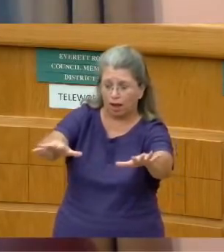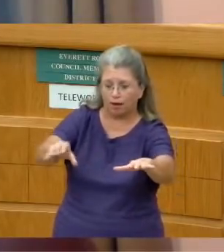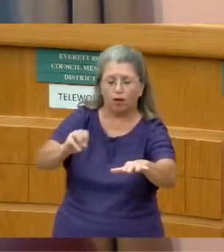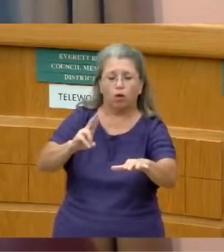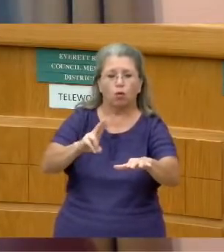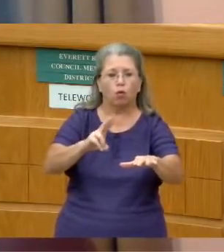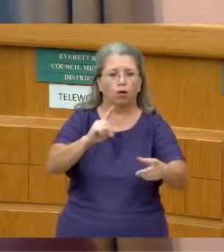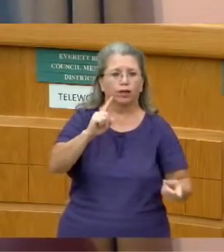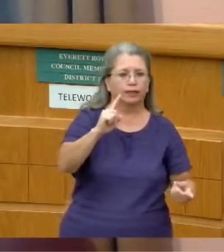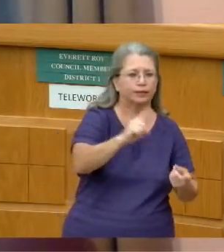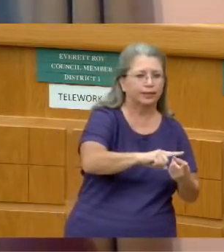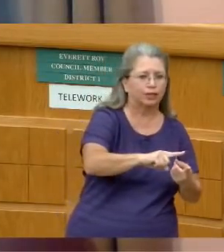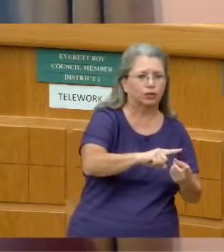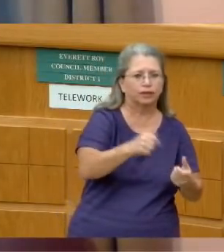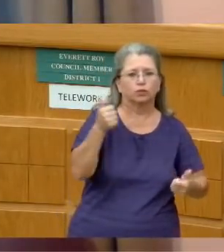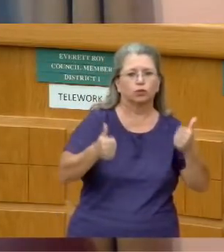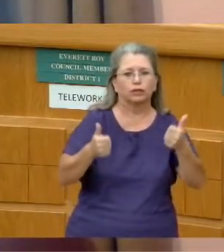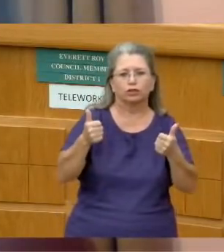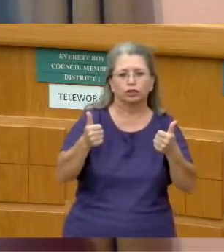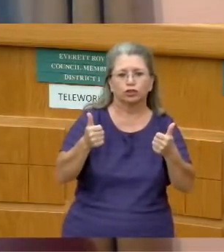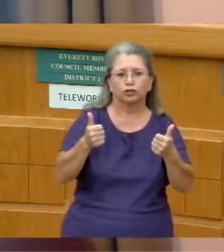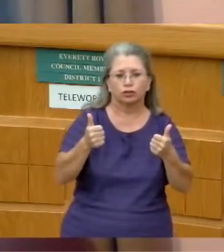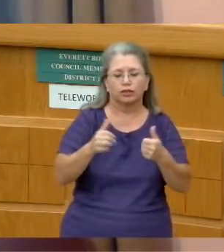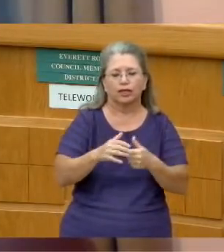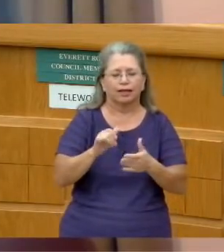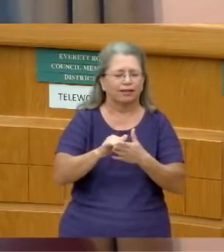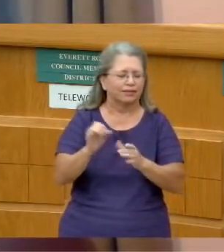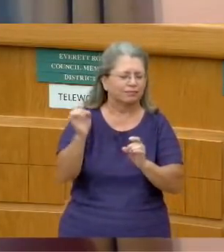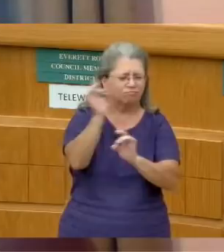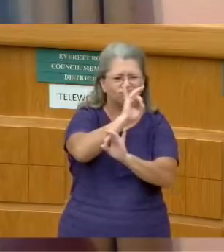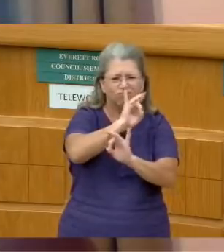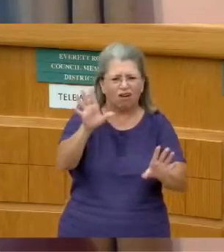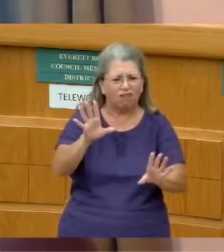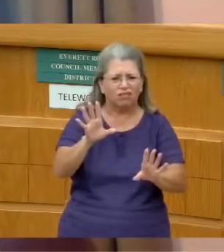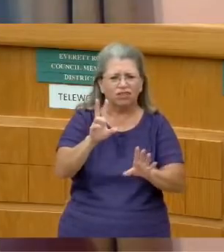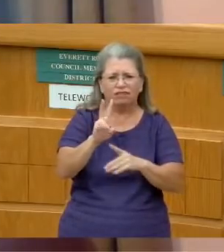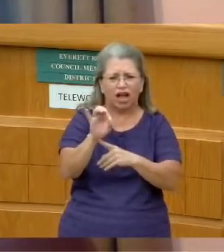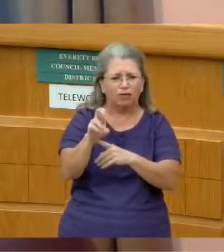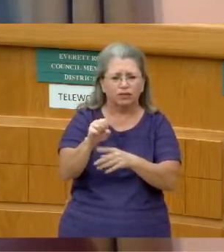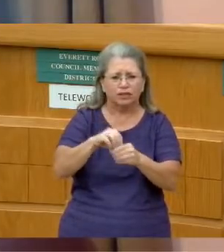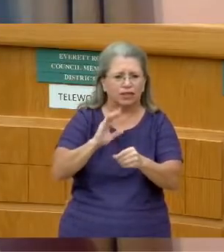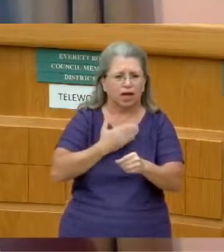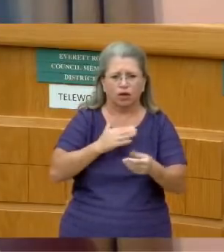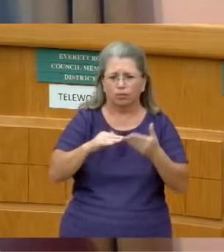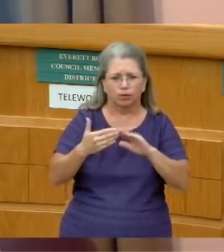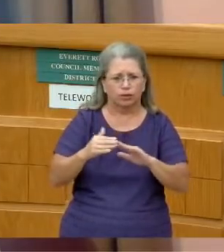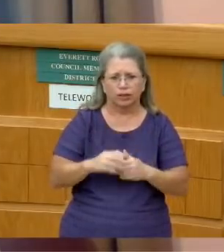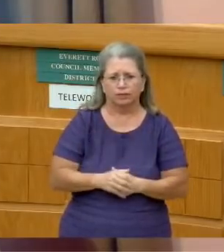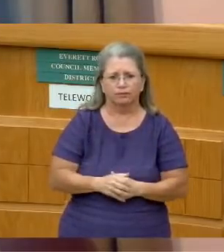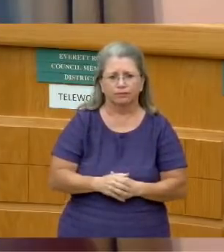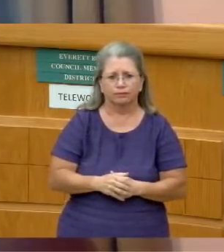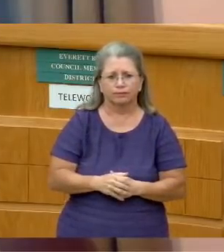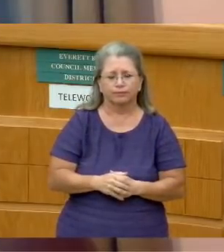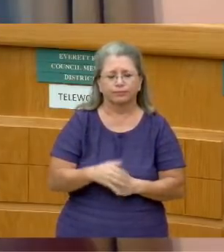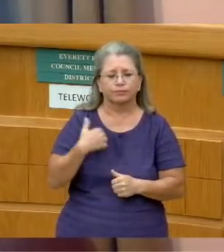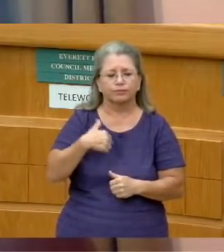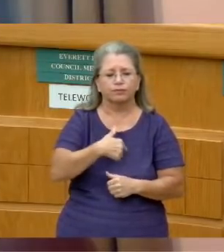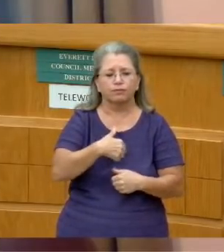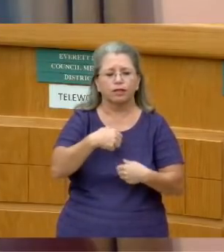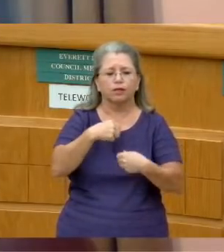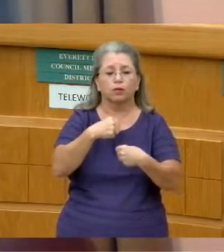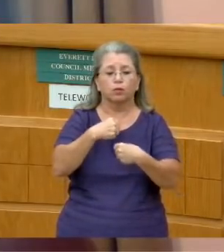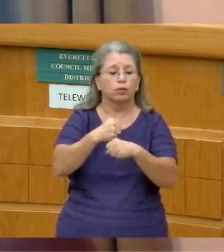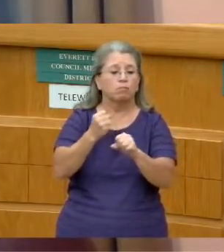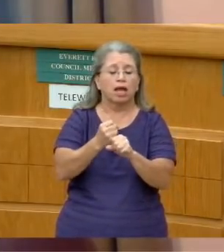of the virus. This is a horrific virus that is in our community. We make and take risk